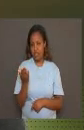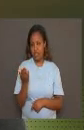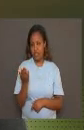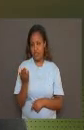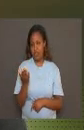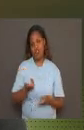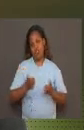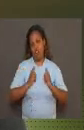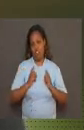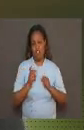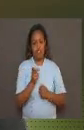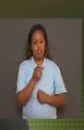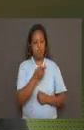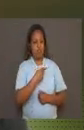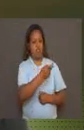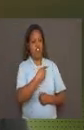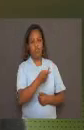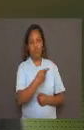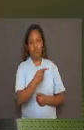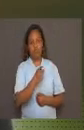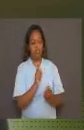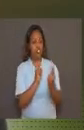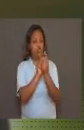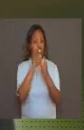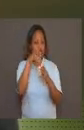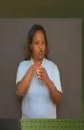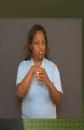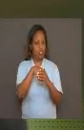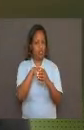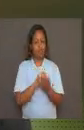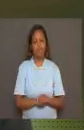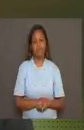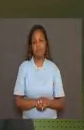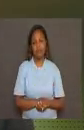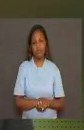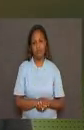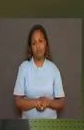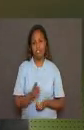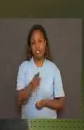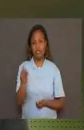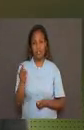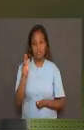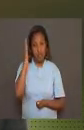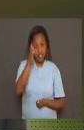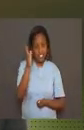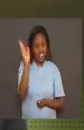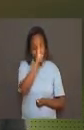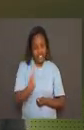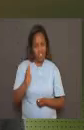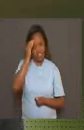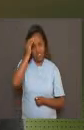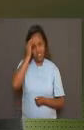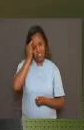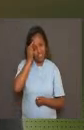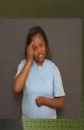your relationship. It is unlikely that you will never think